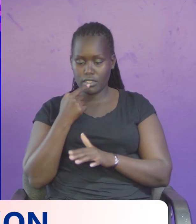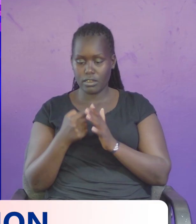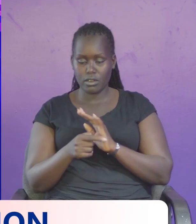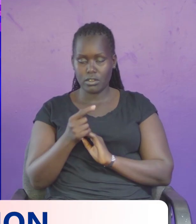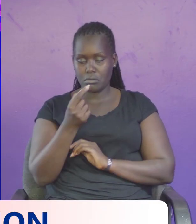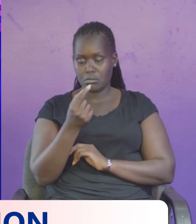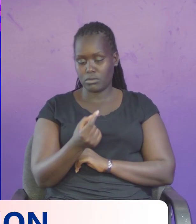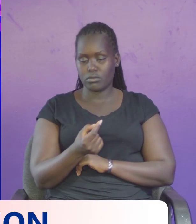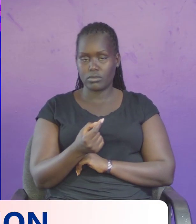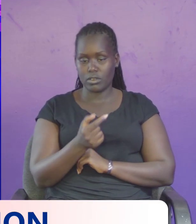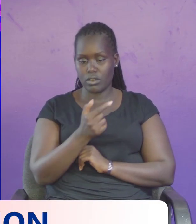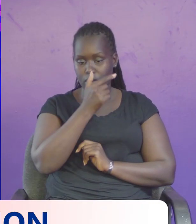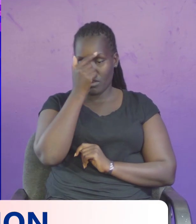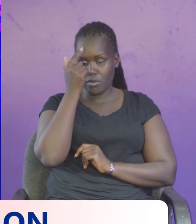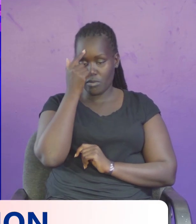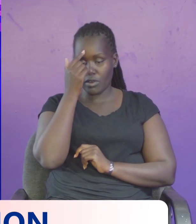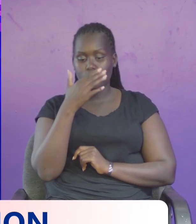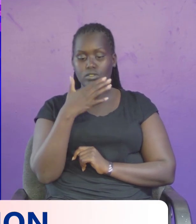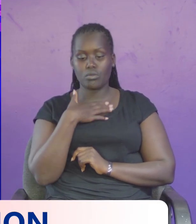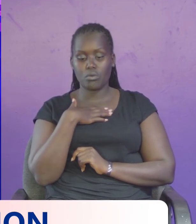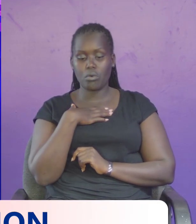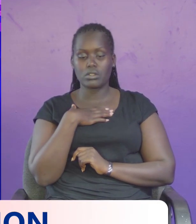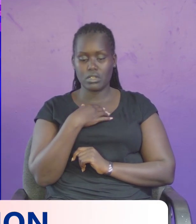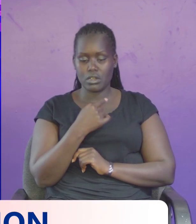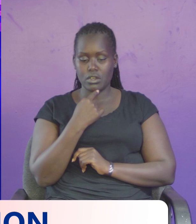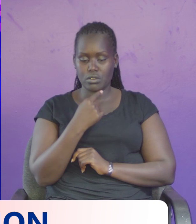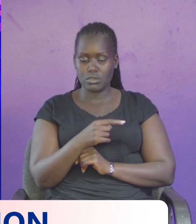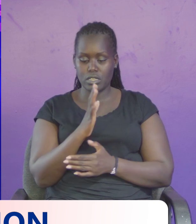small because she does not want to face the truth.